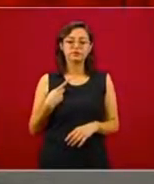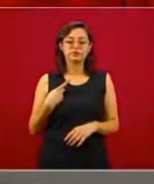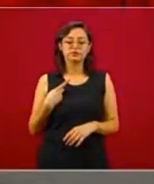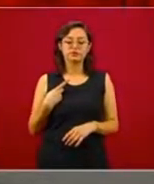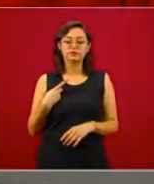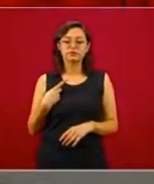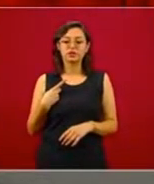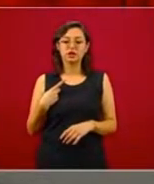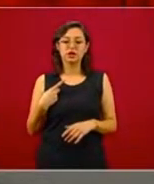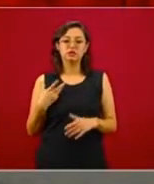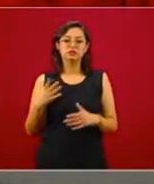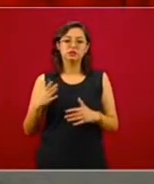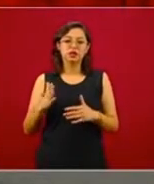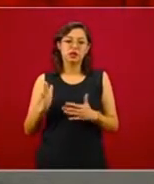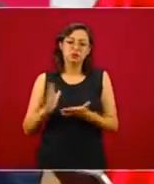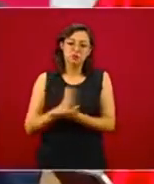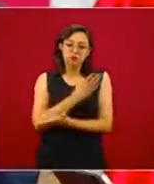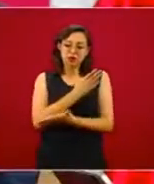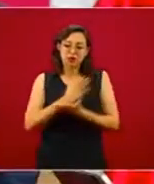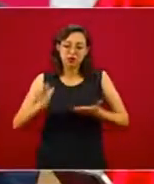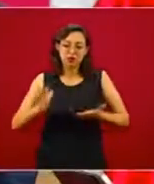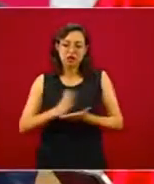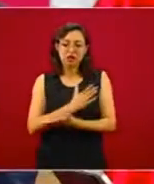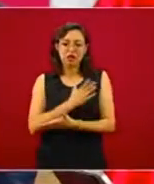not experience any issue